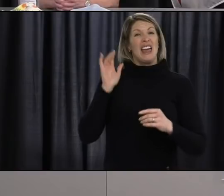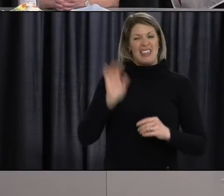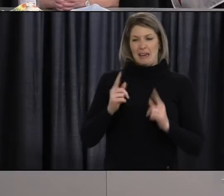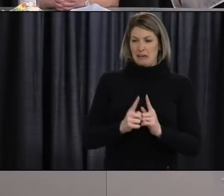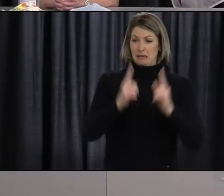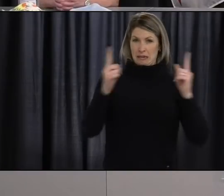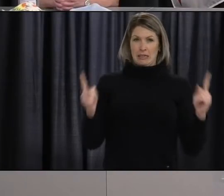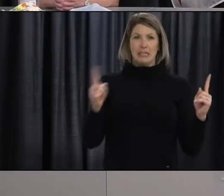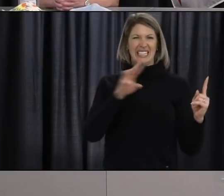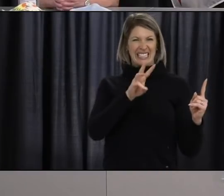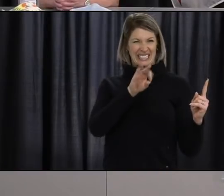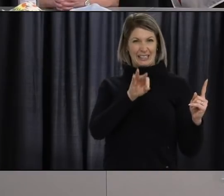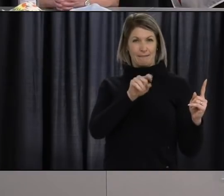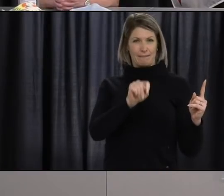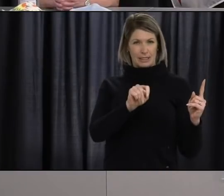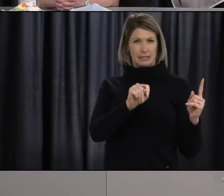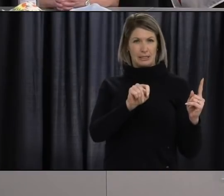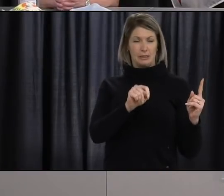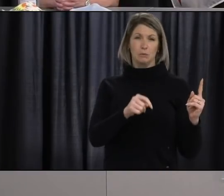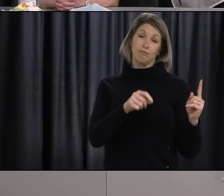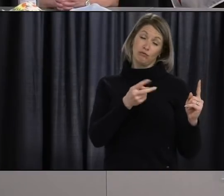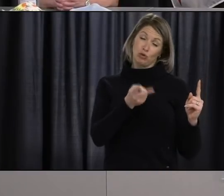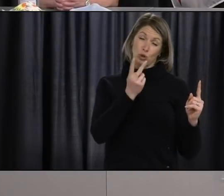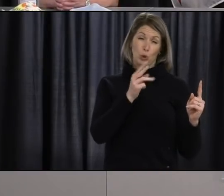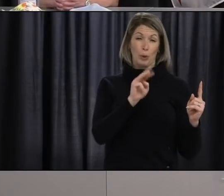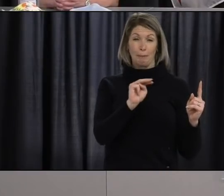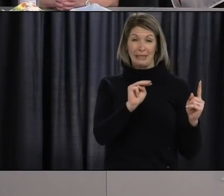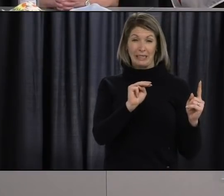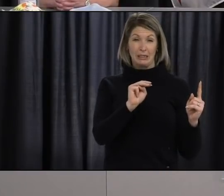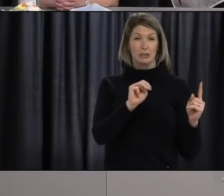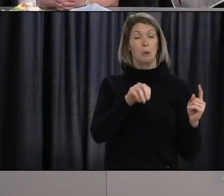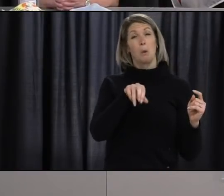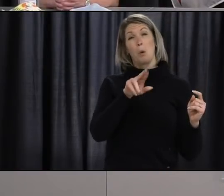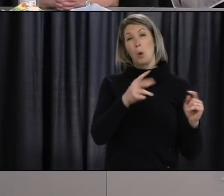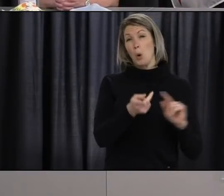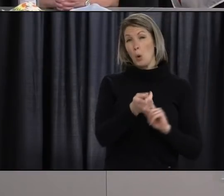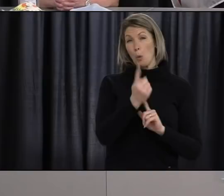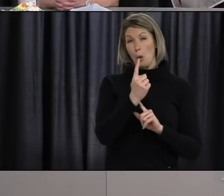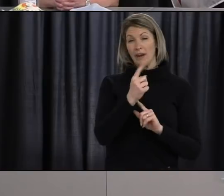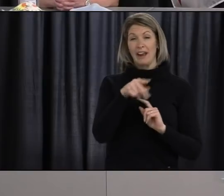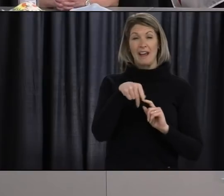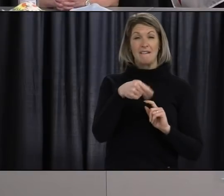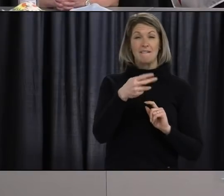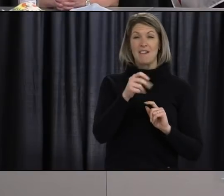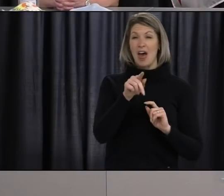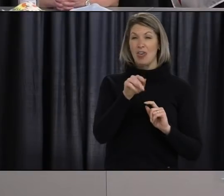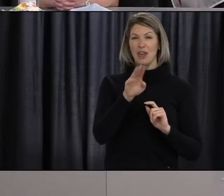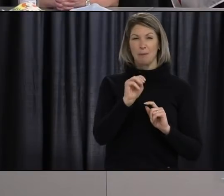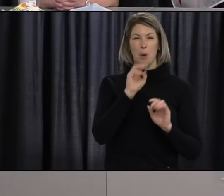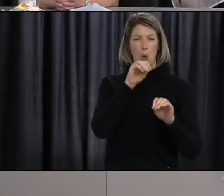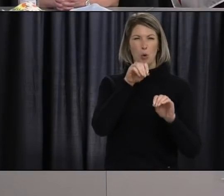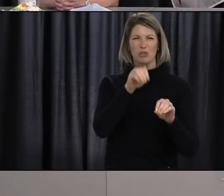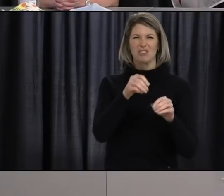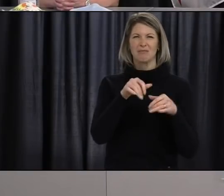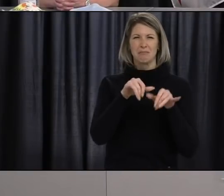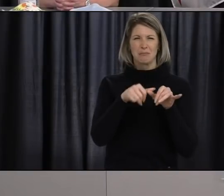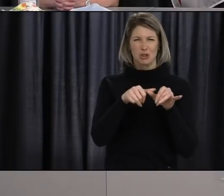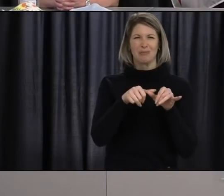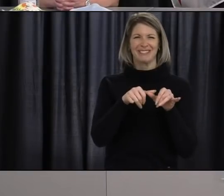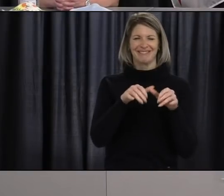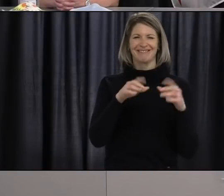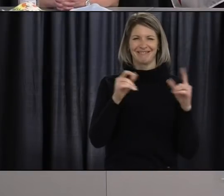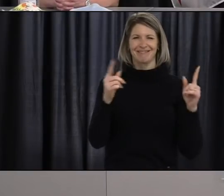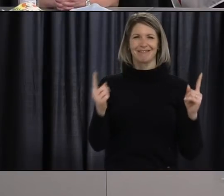this 6 feet, this 2 meters or a fathom, as Minister Hagee often refers to. But also we don't talk